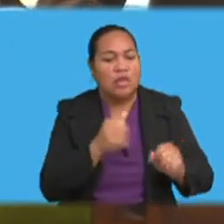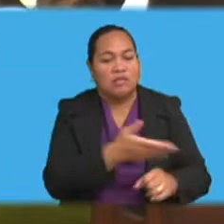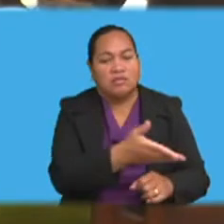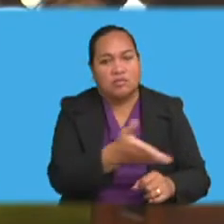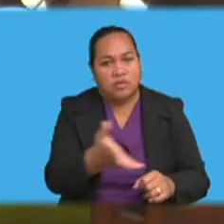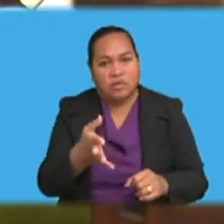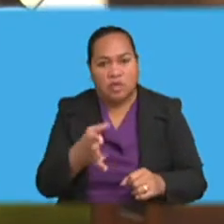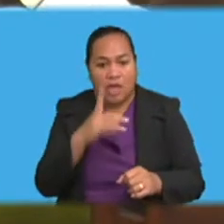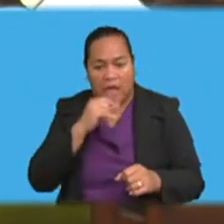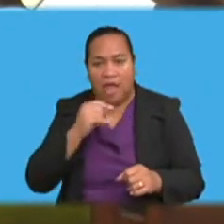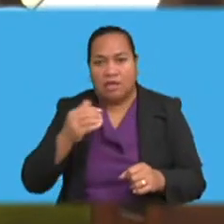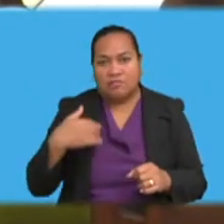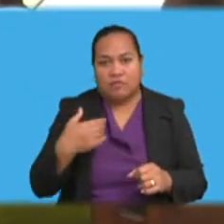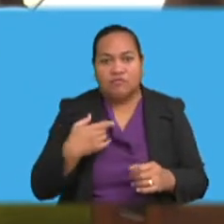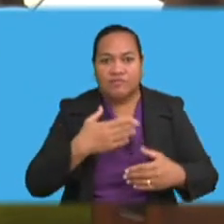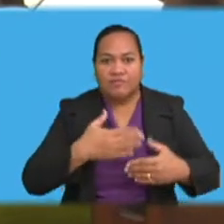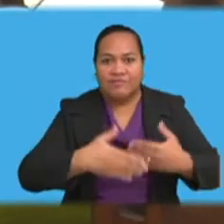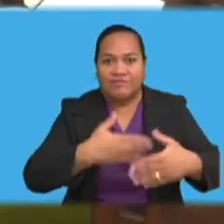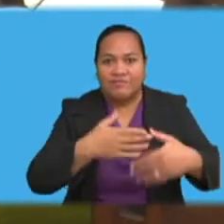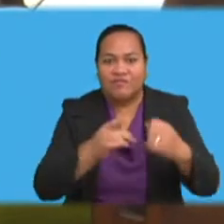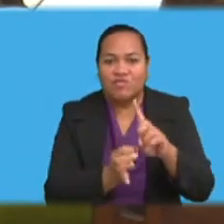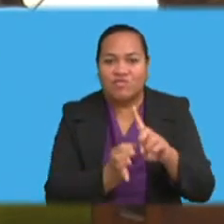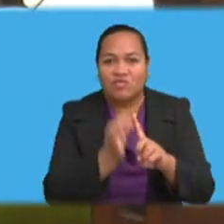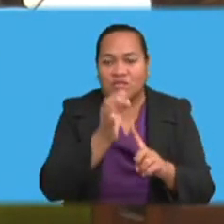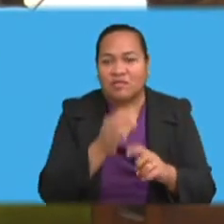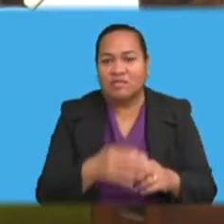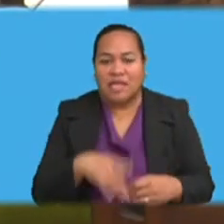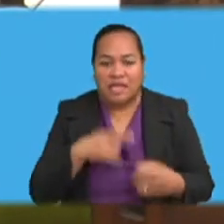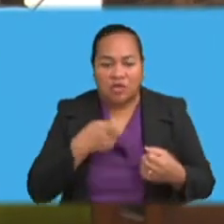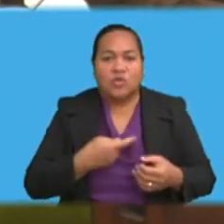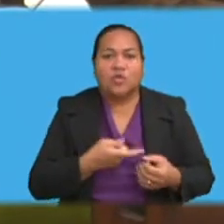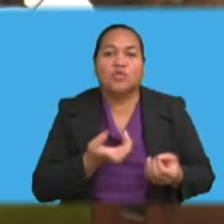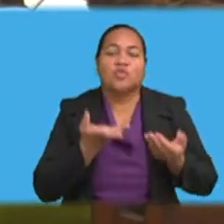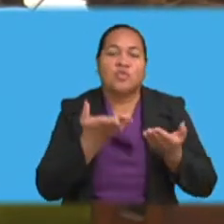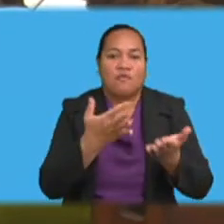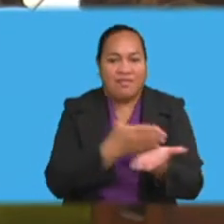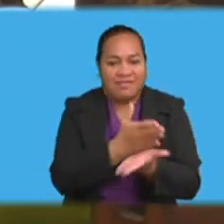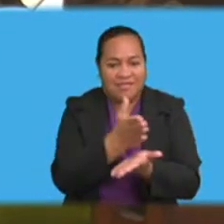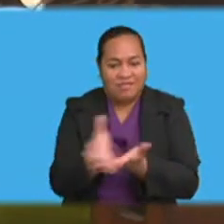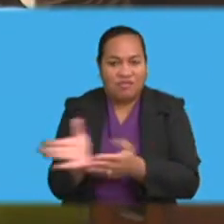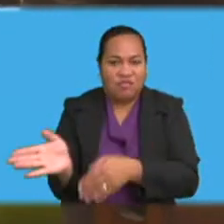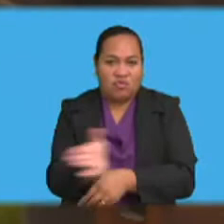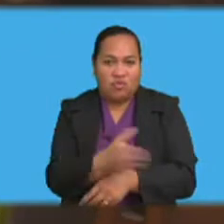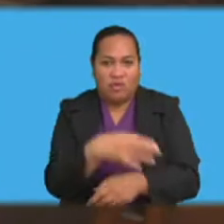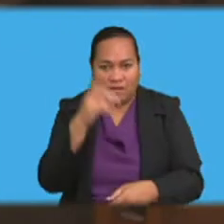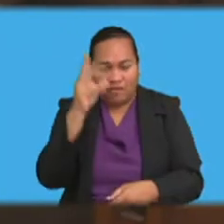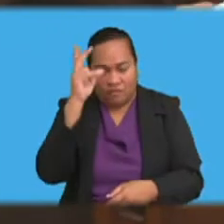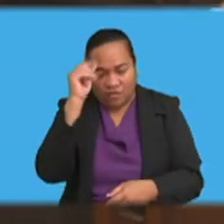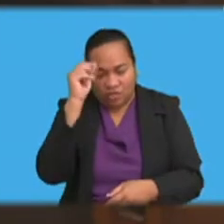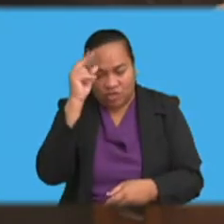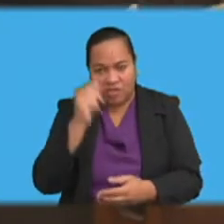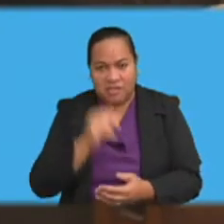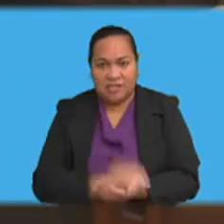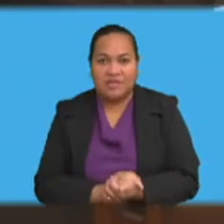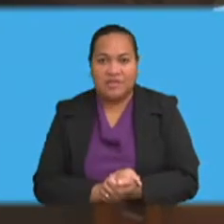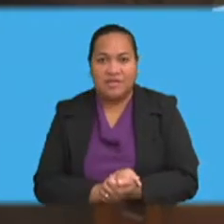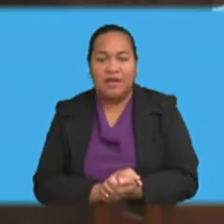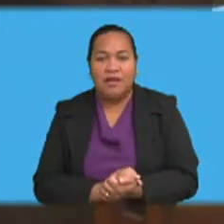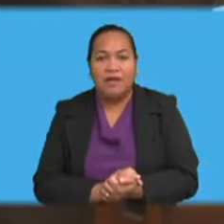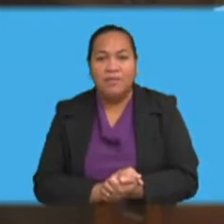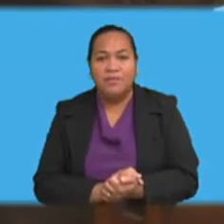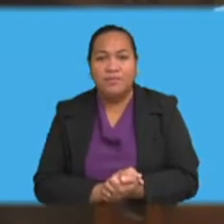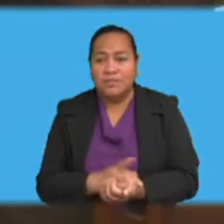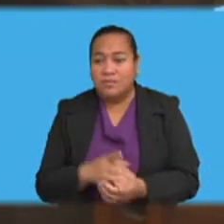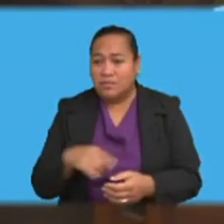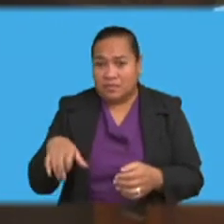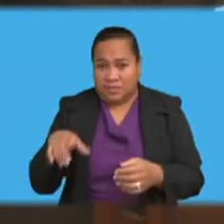can survive, thrive, and indeed continue to provide services to the ordinary Fijian. Madam Speaker, following the entire